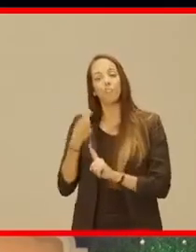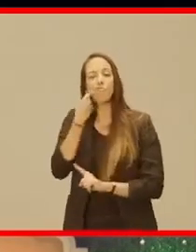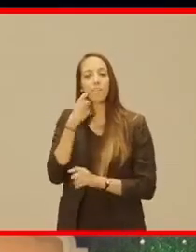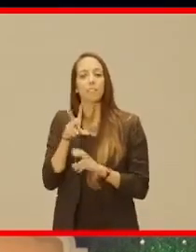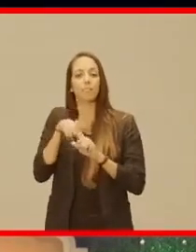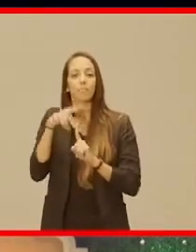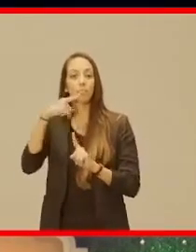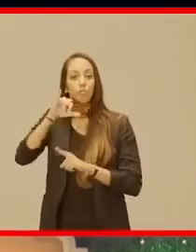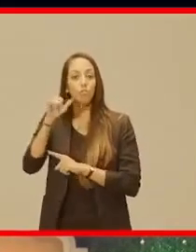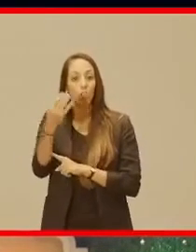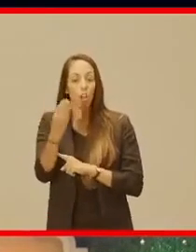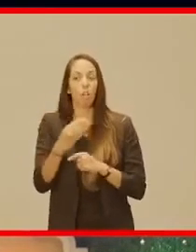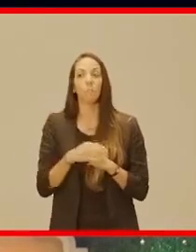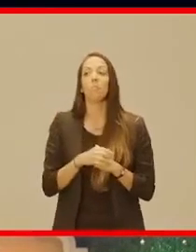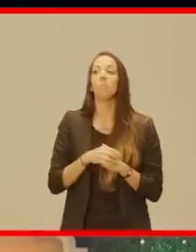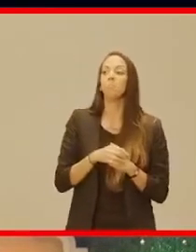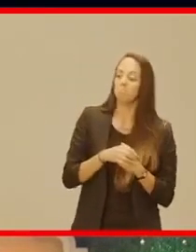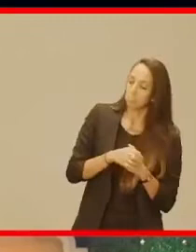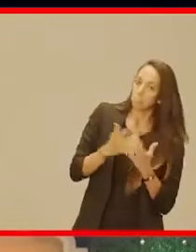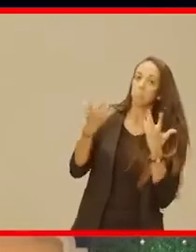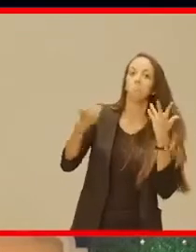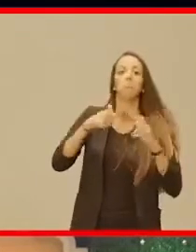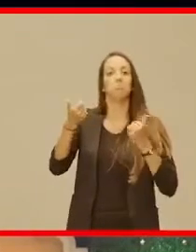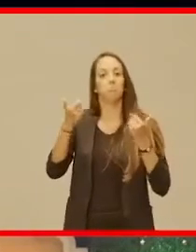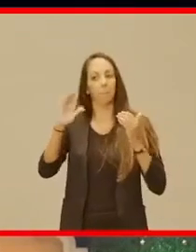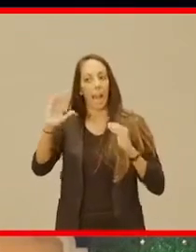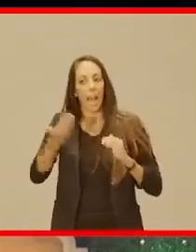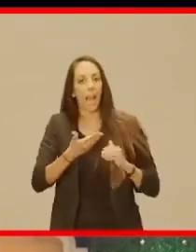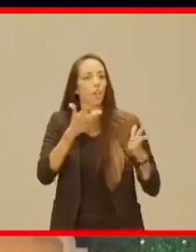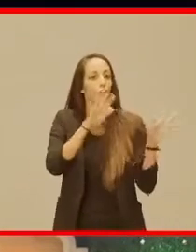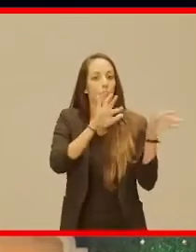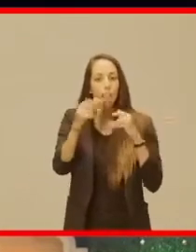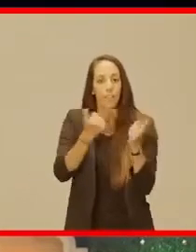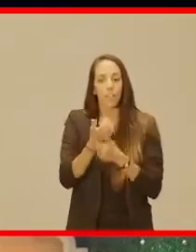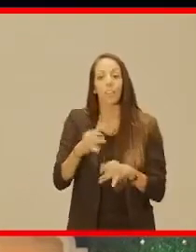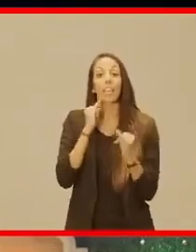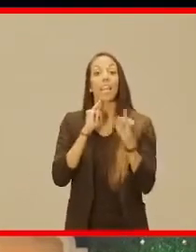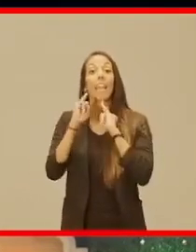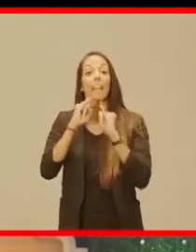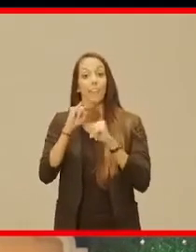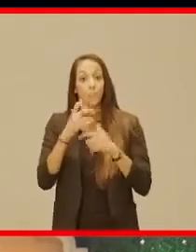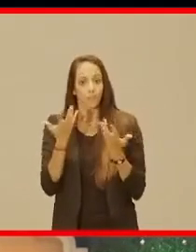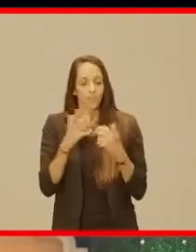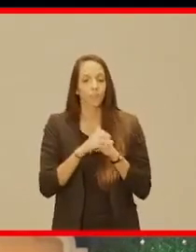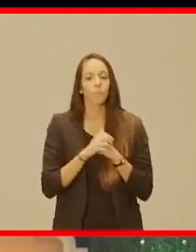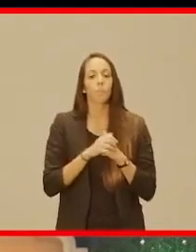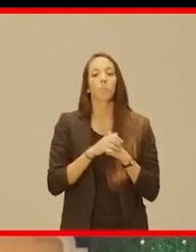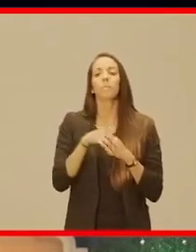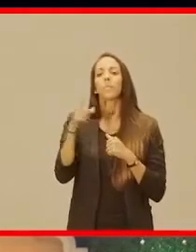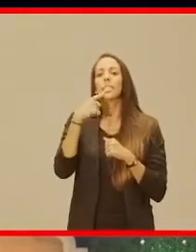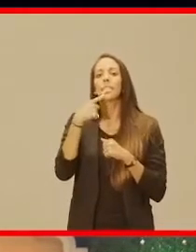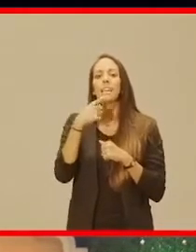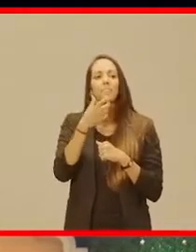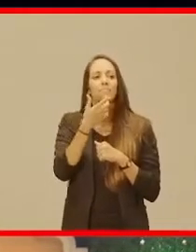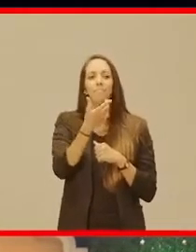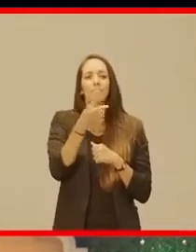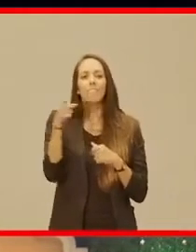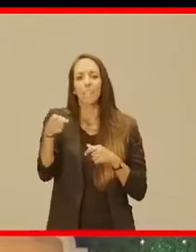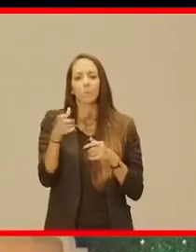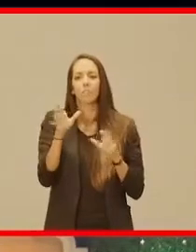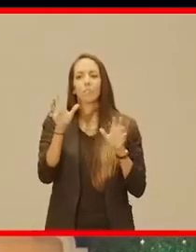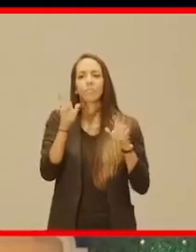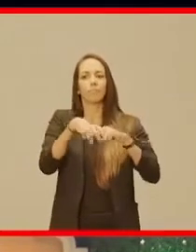said they wanted to hire him, all that. And so he got to the interview part, and he told me that he was about there for like 30 seconds.